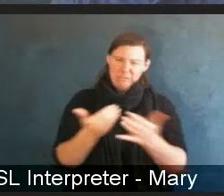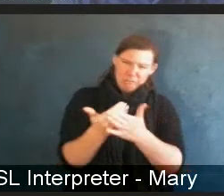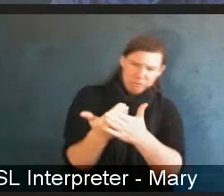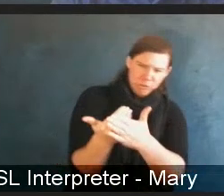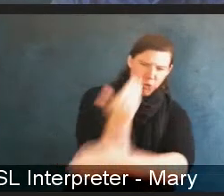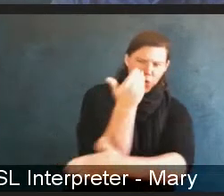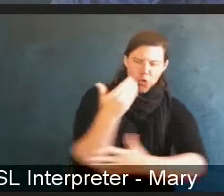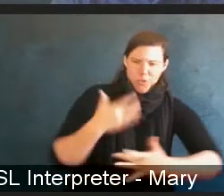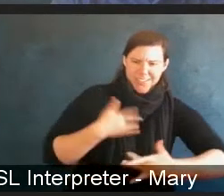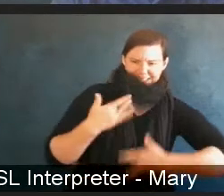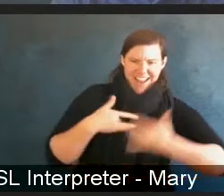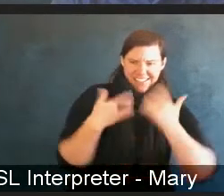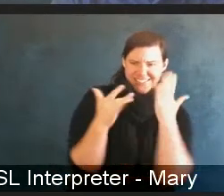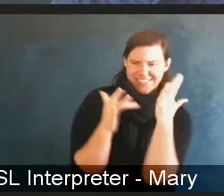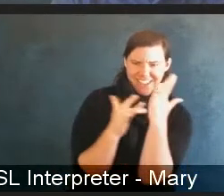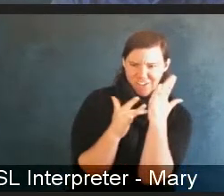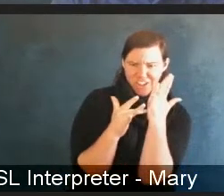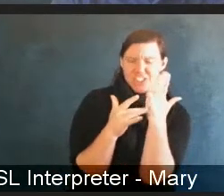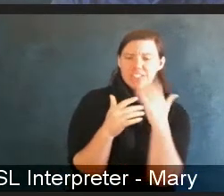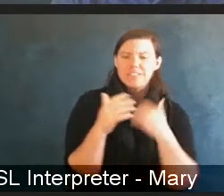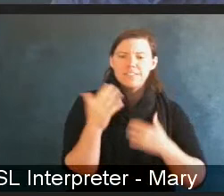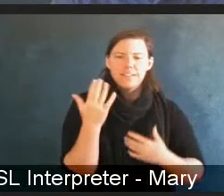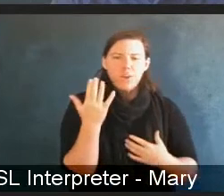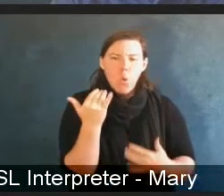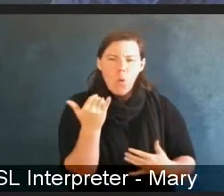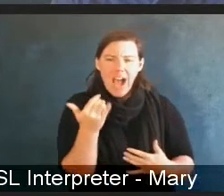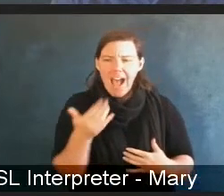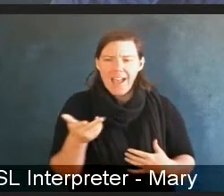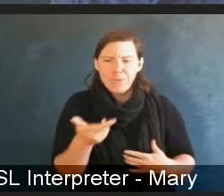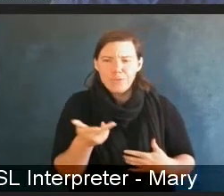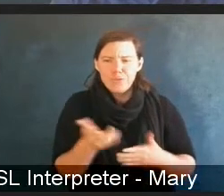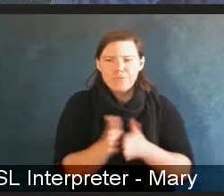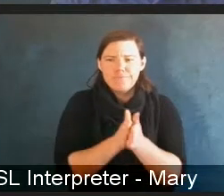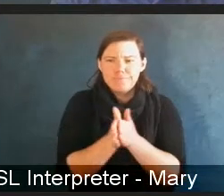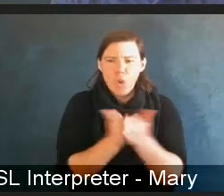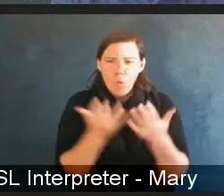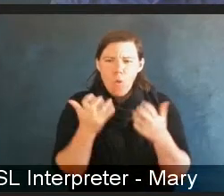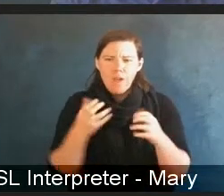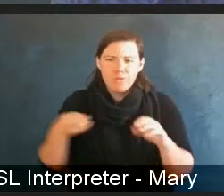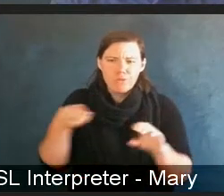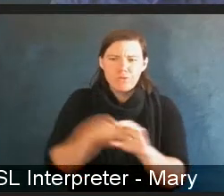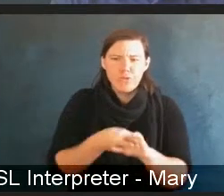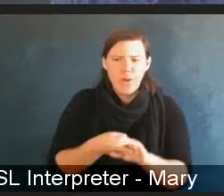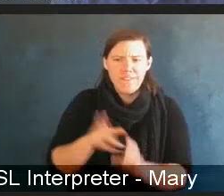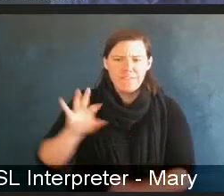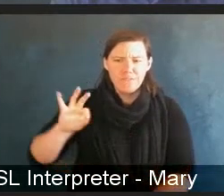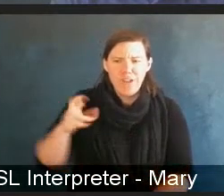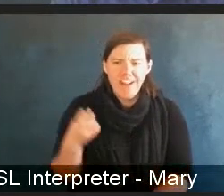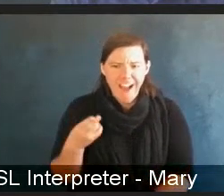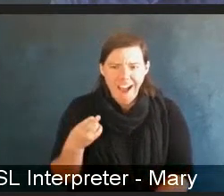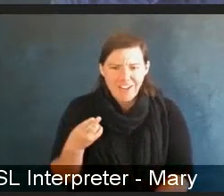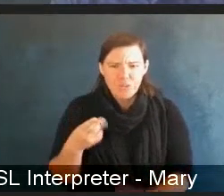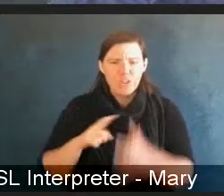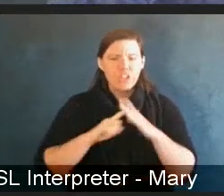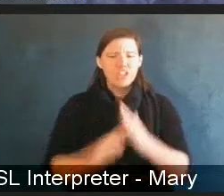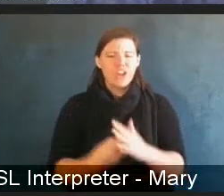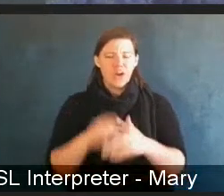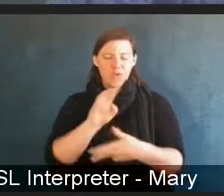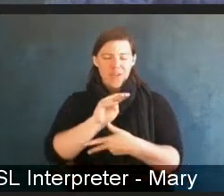you to the Hutch? What made you want to come here to the Hutch? And we'll go Melody first, Gavin second, Rob third.